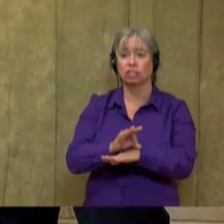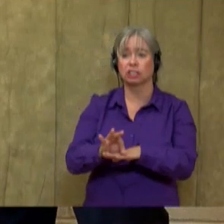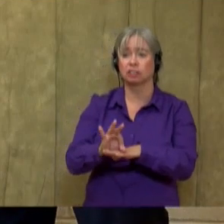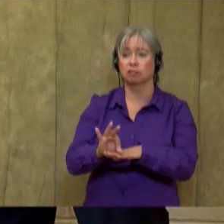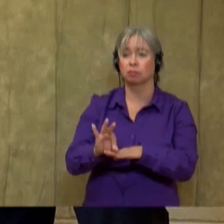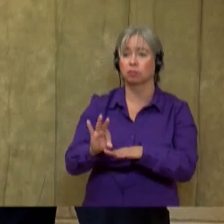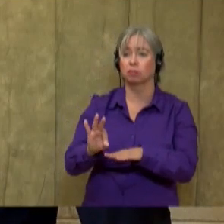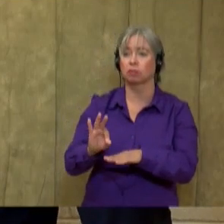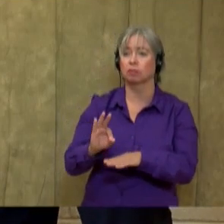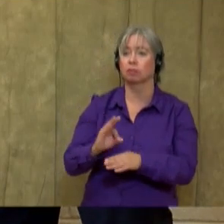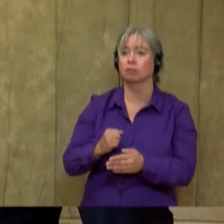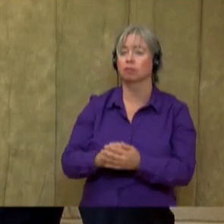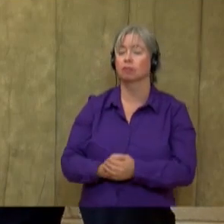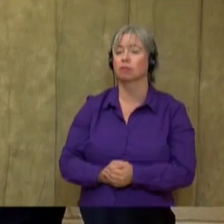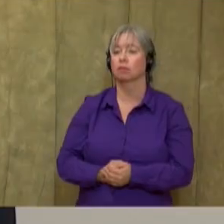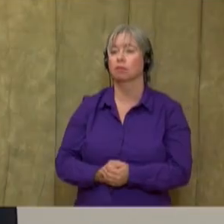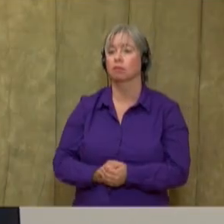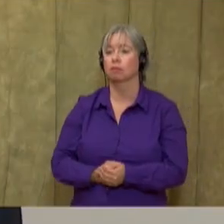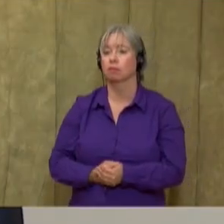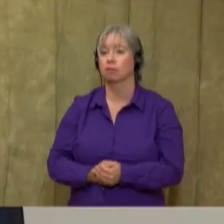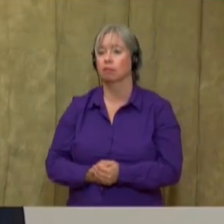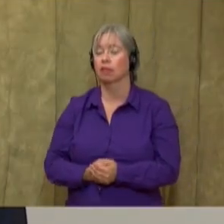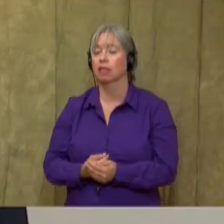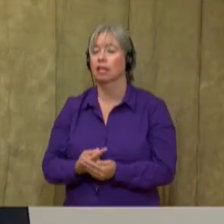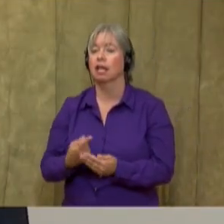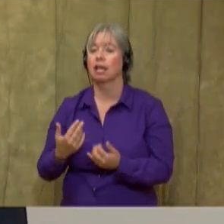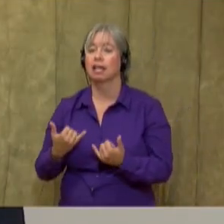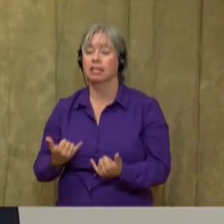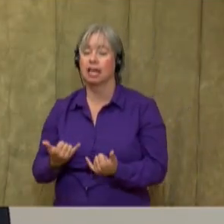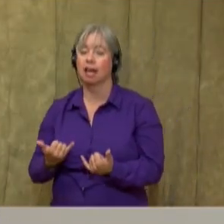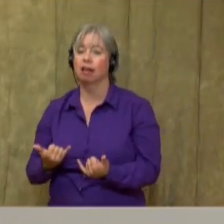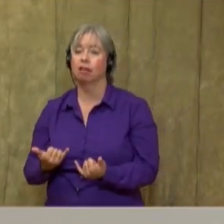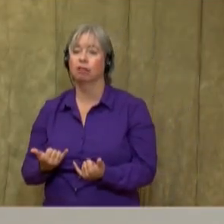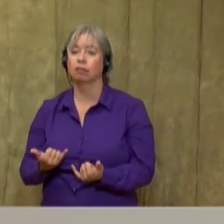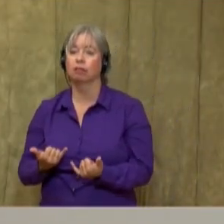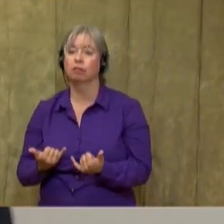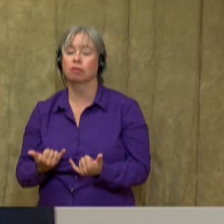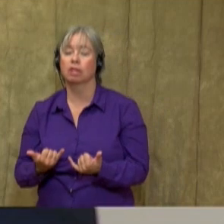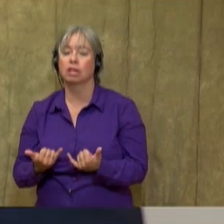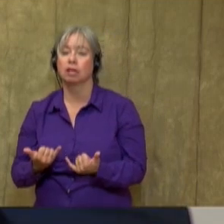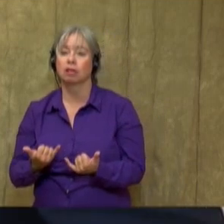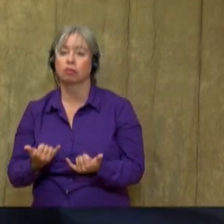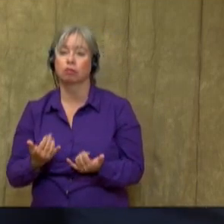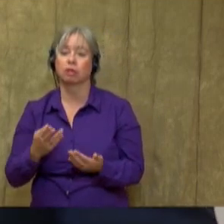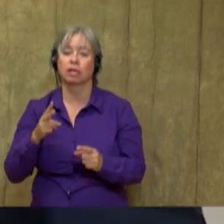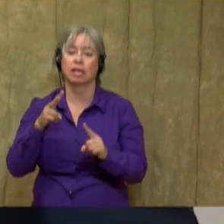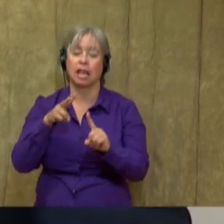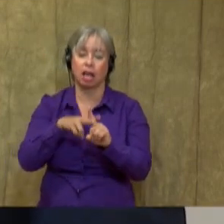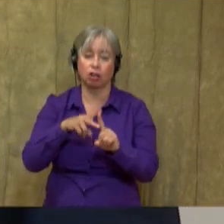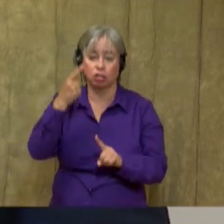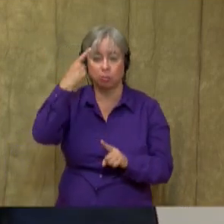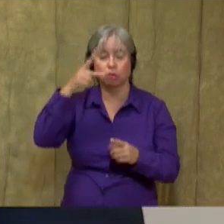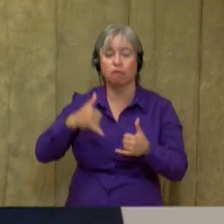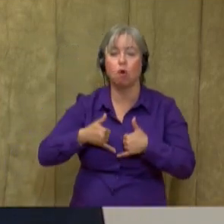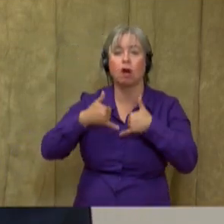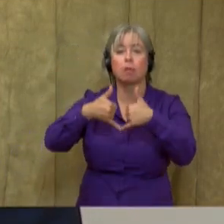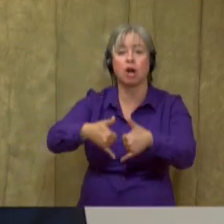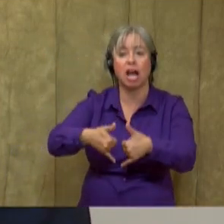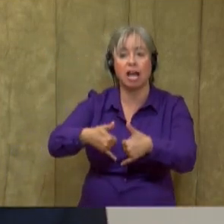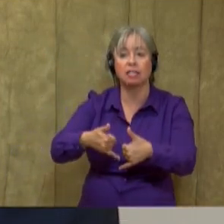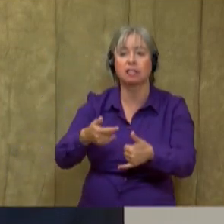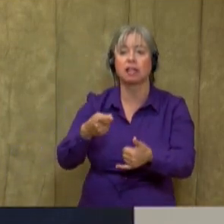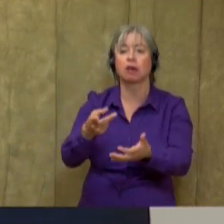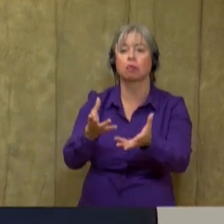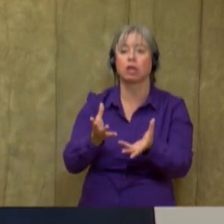I mentioned this idea of you being eligible to win a prize. So I want you to really pay attention to